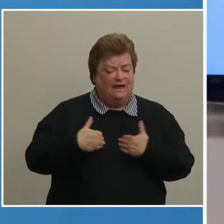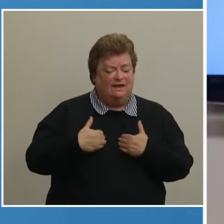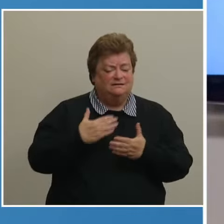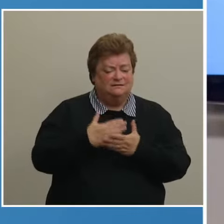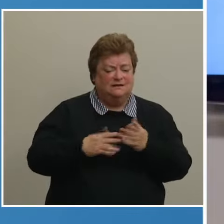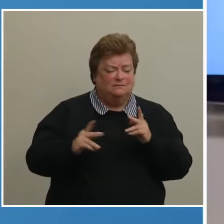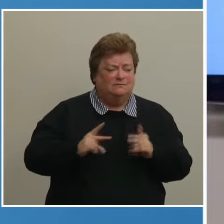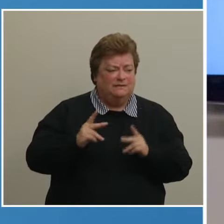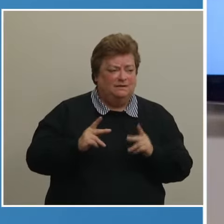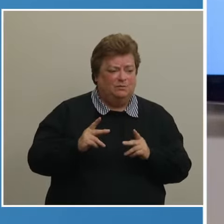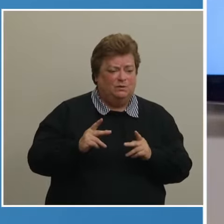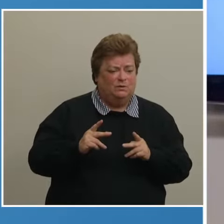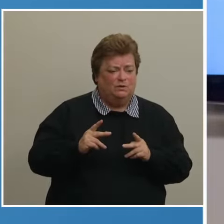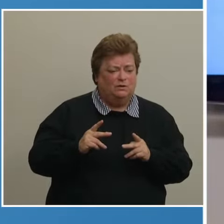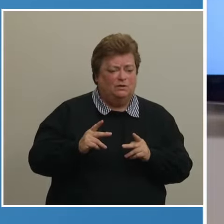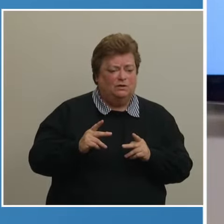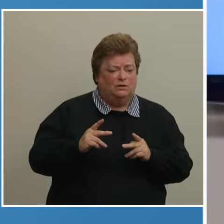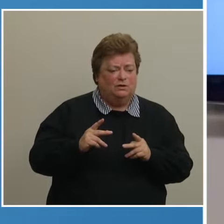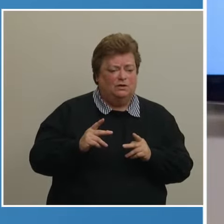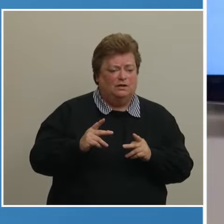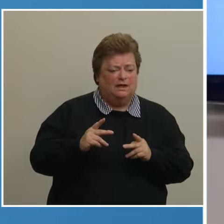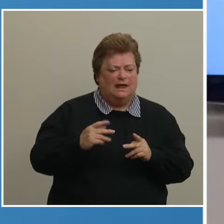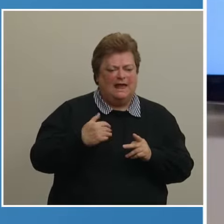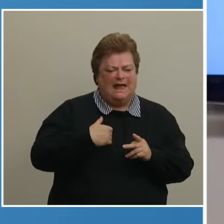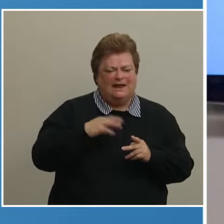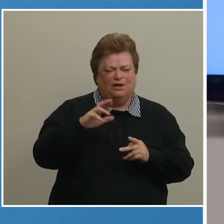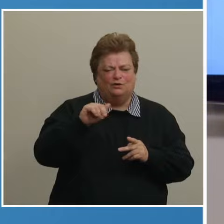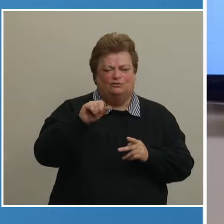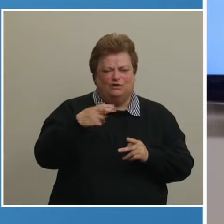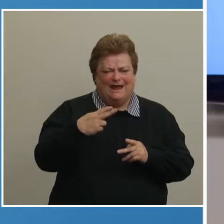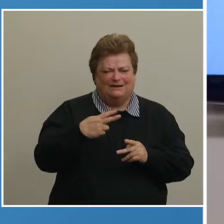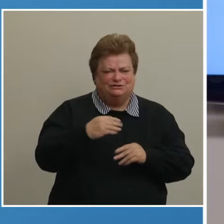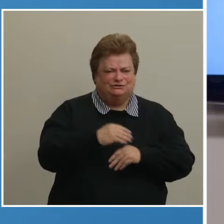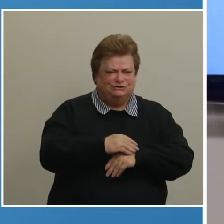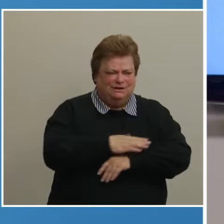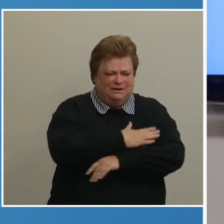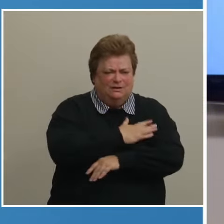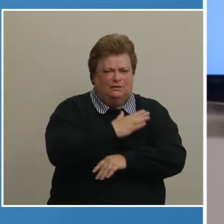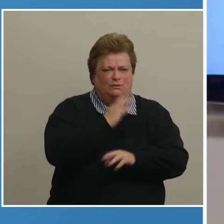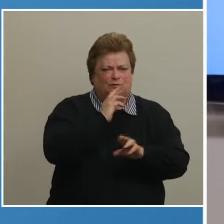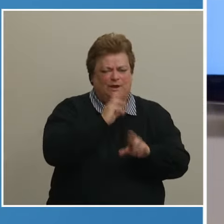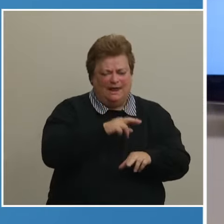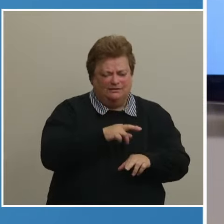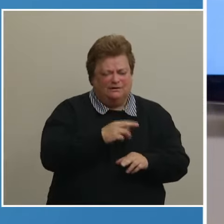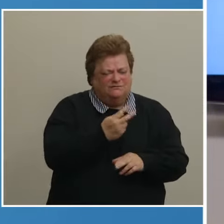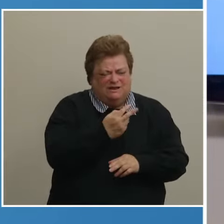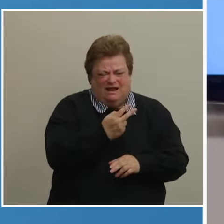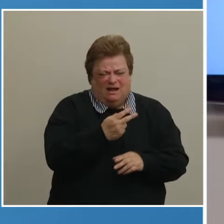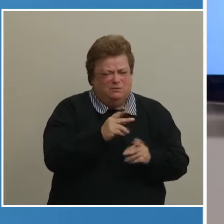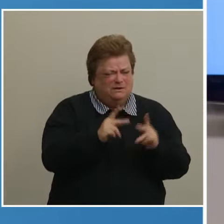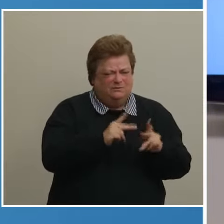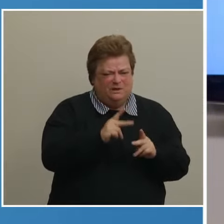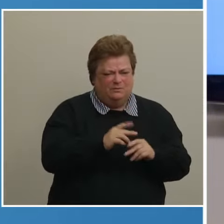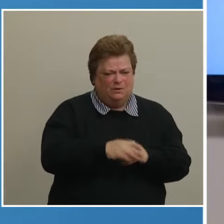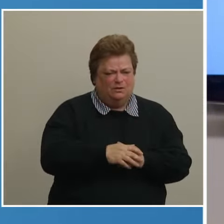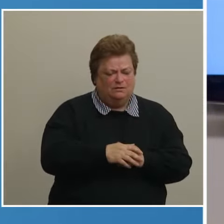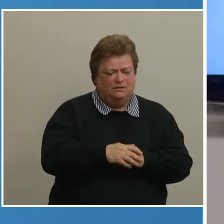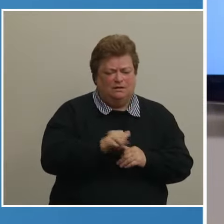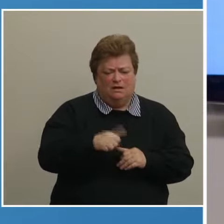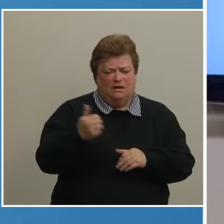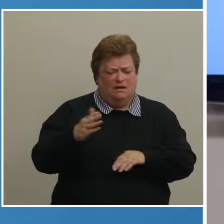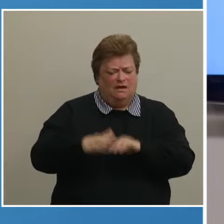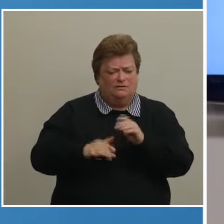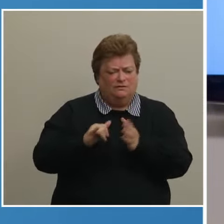had urticaria or like a rash-like reaction, a couple of people. Other than